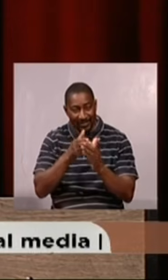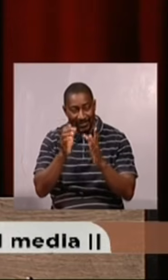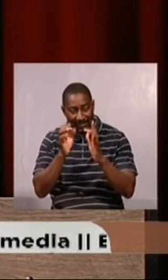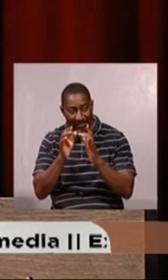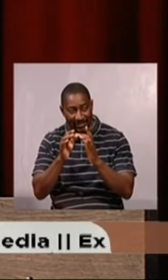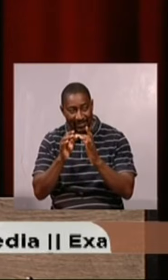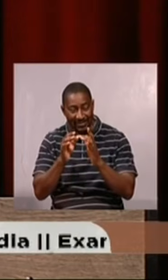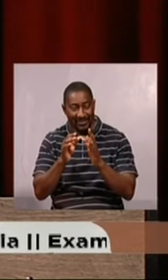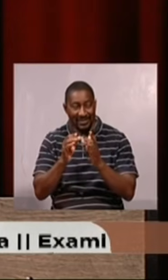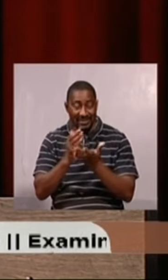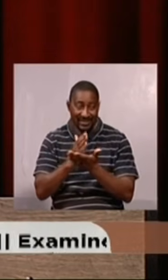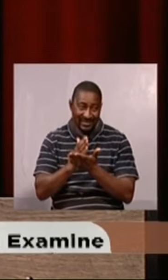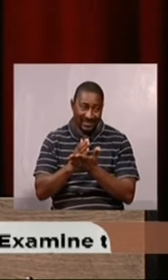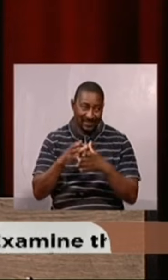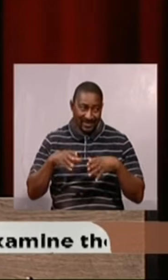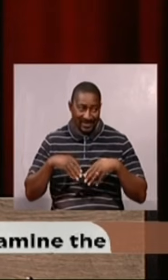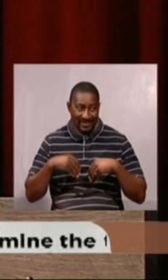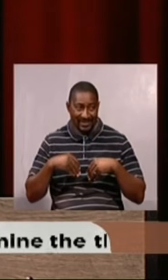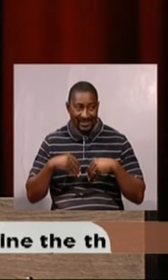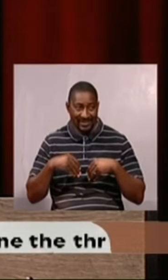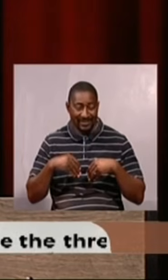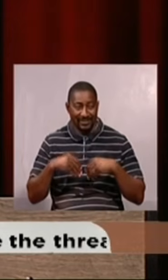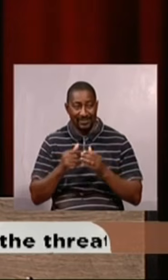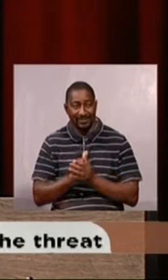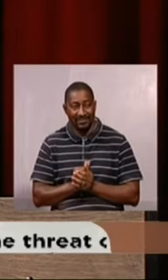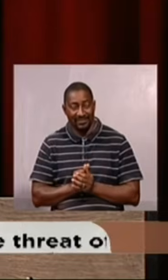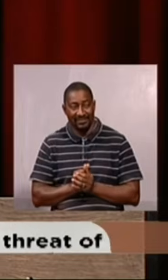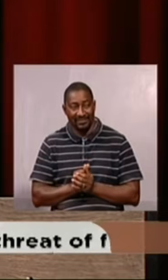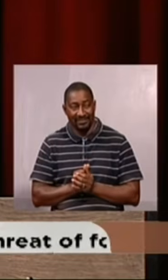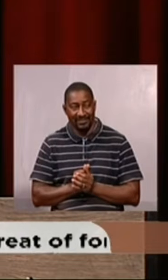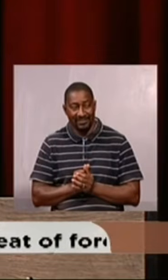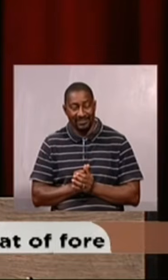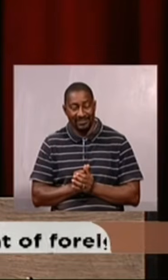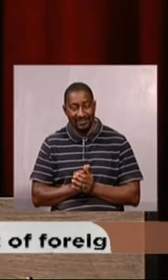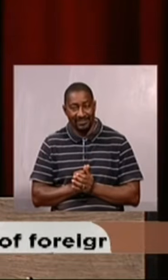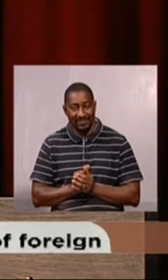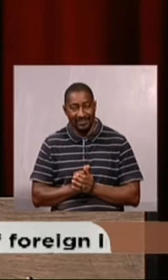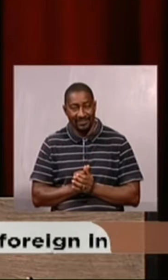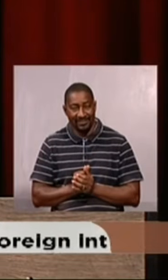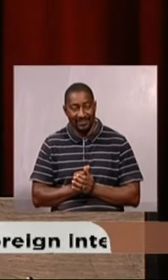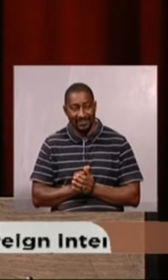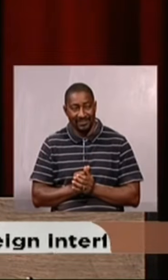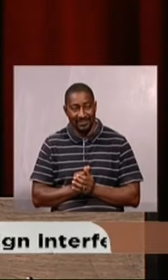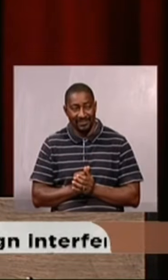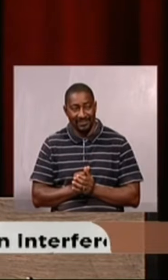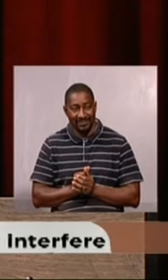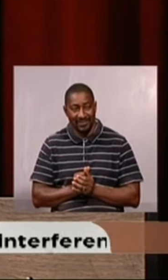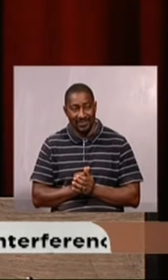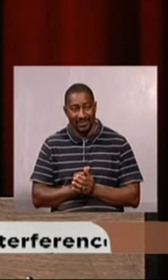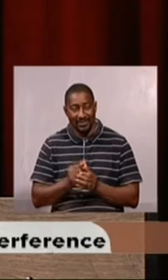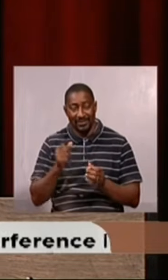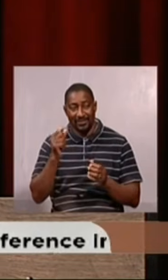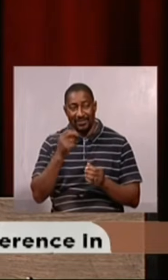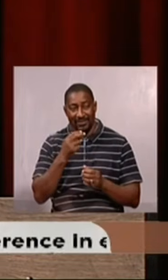many people will agree that online campaign will not overthrow what we've known for years. Yes. The big flags, the stadium being